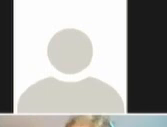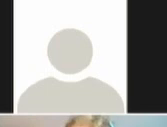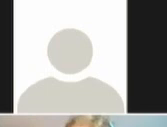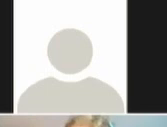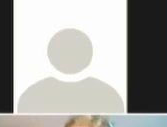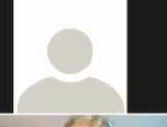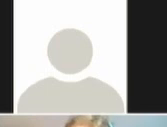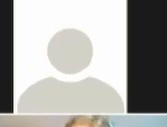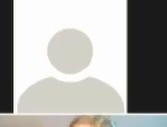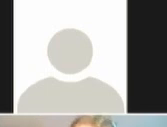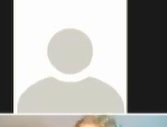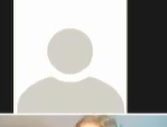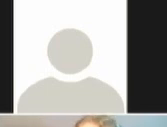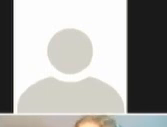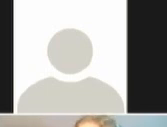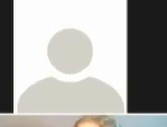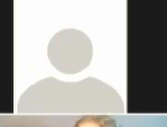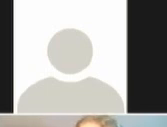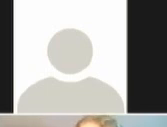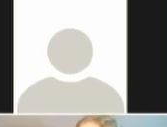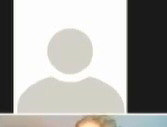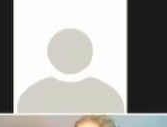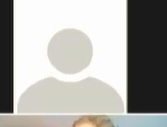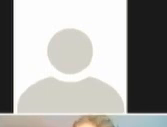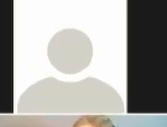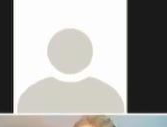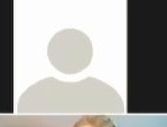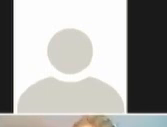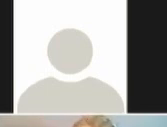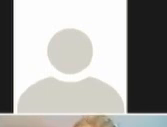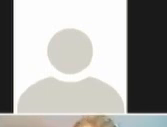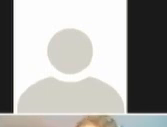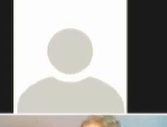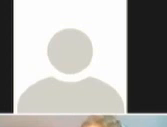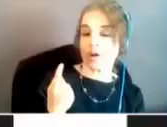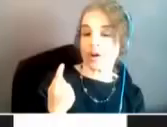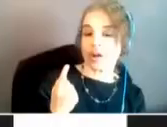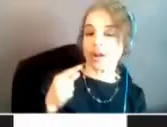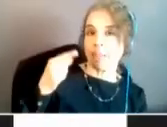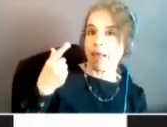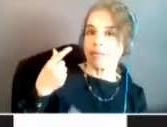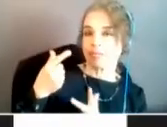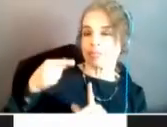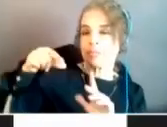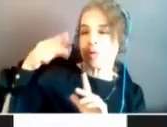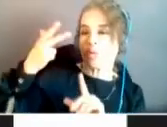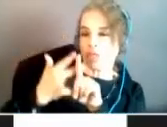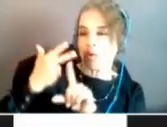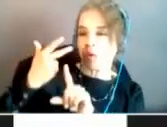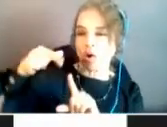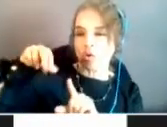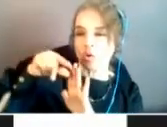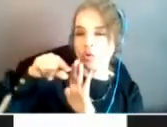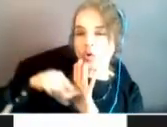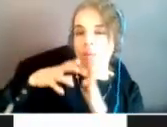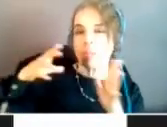And we also have five other subcommittees. Normally we hear share out from each of them in our quarterly meetings, but today we wanted to reserve